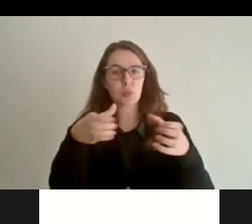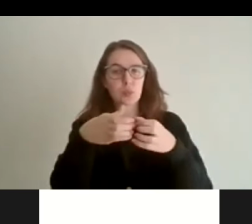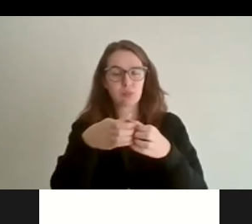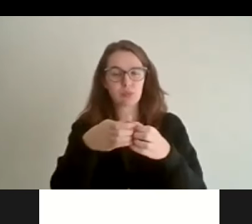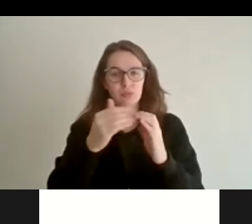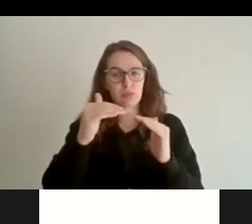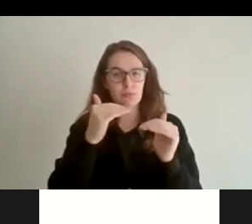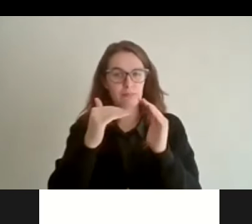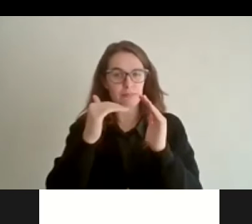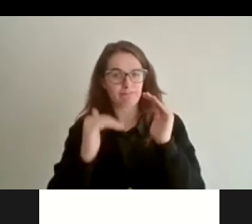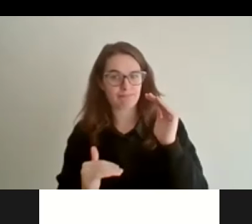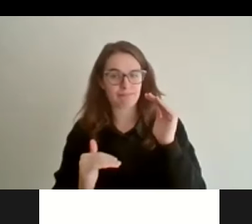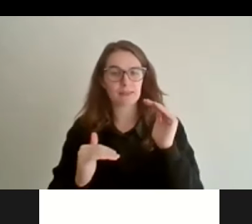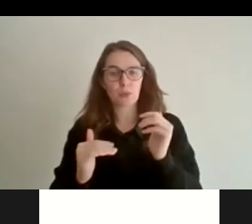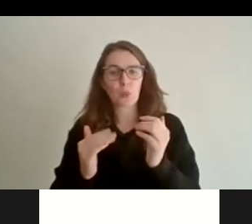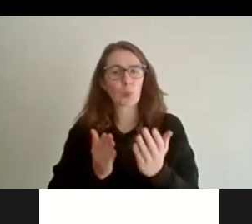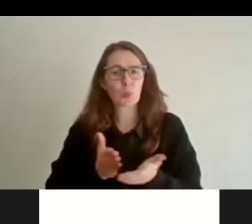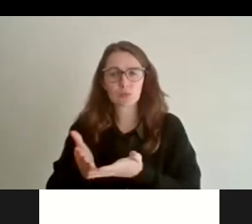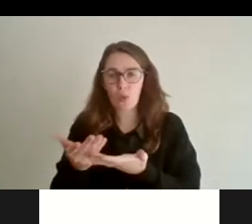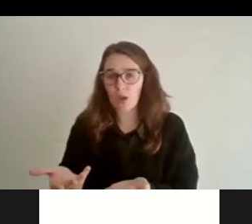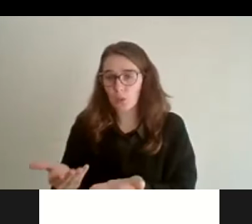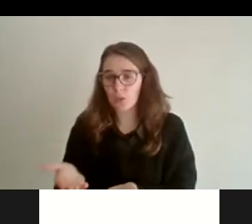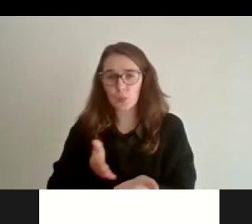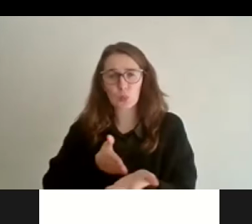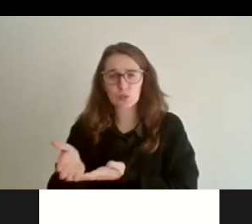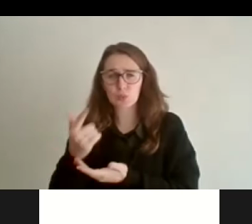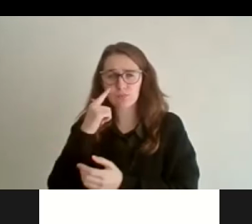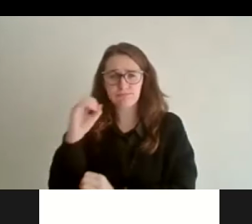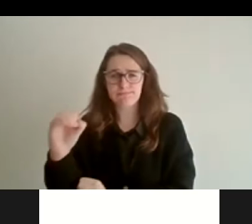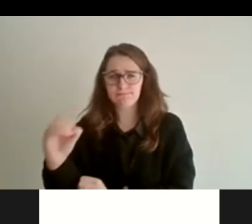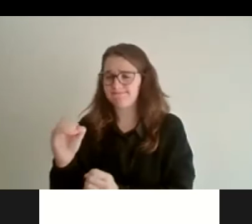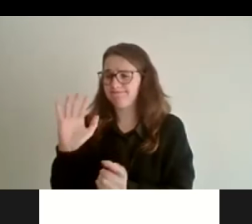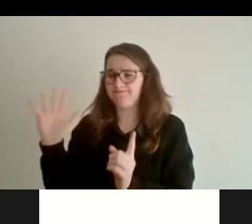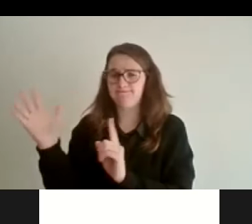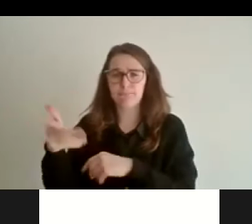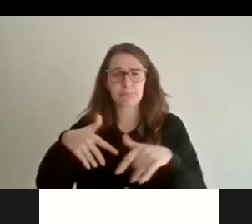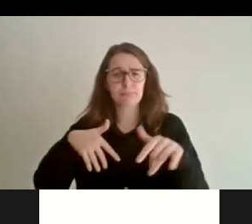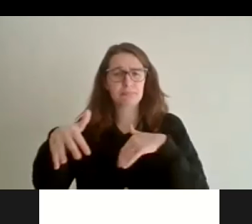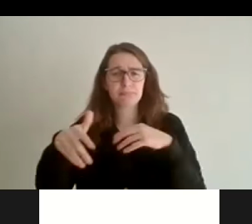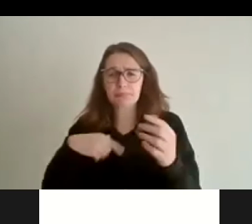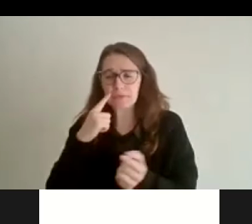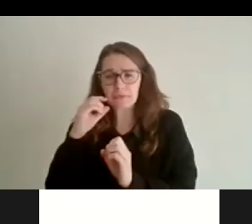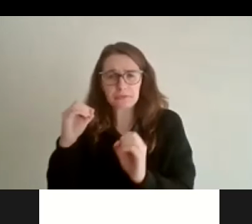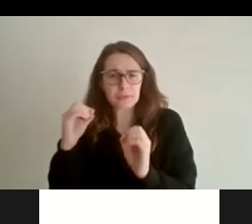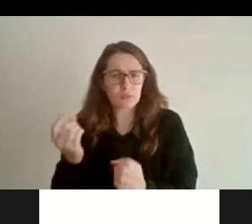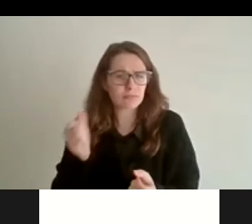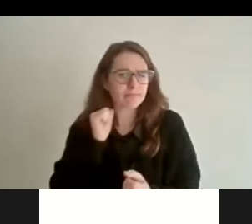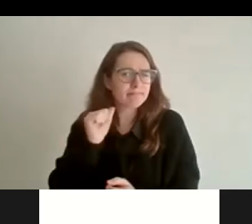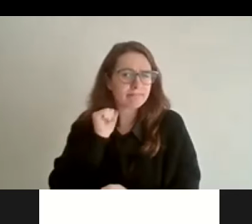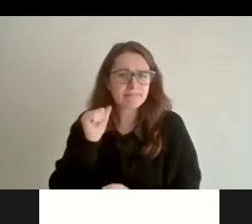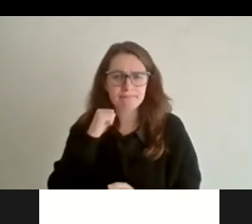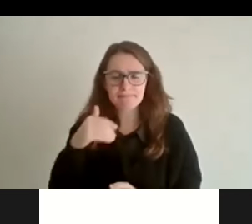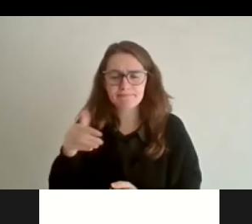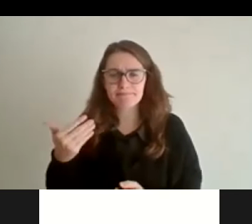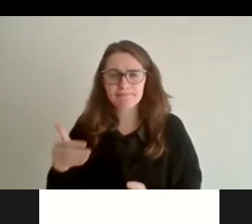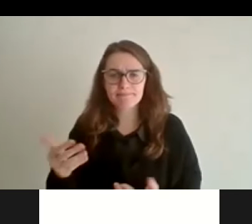still invisible for the majority society. And if they remain invisible,